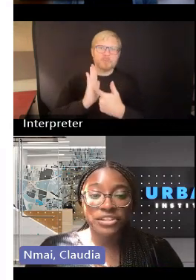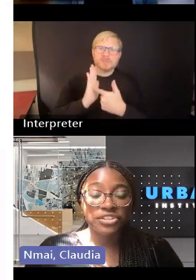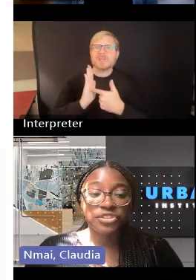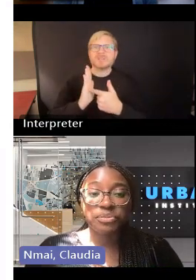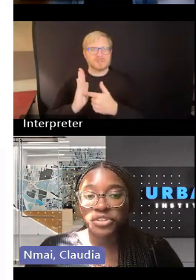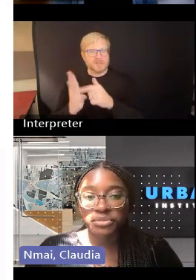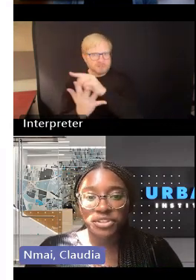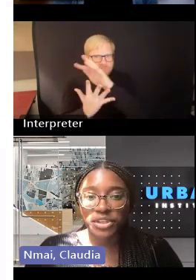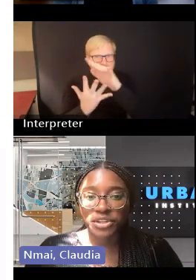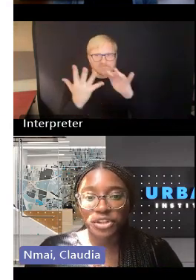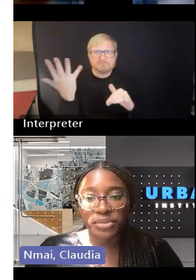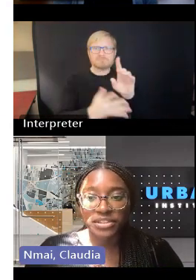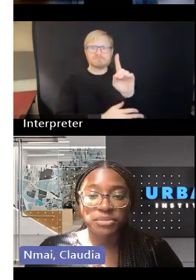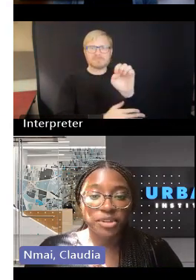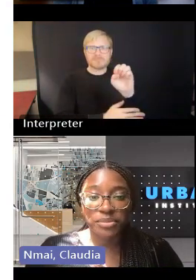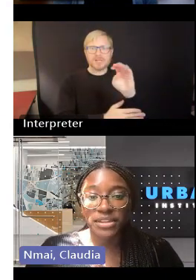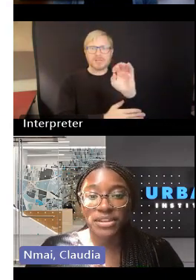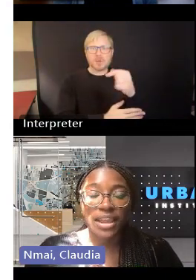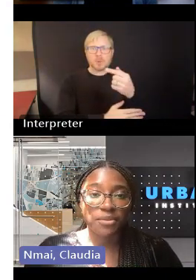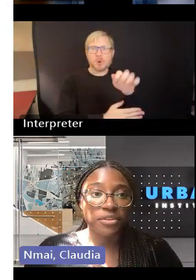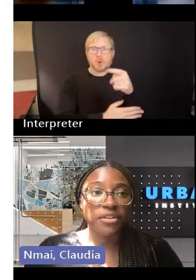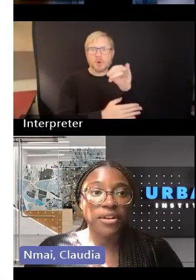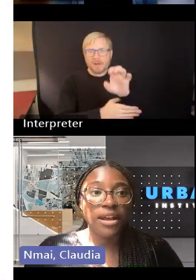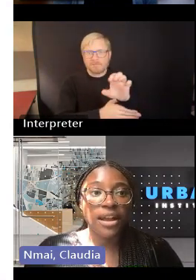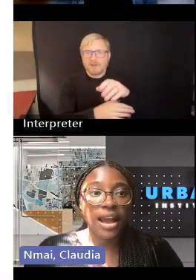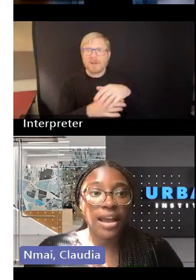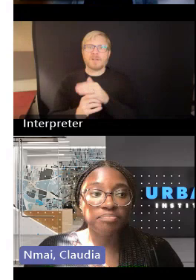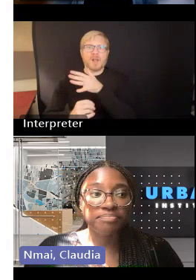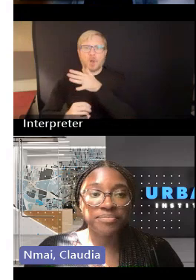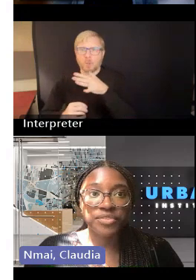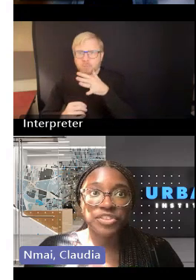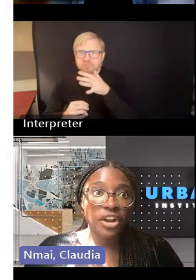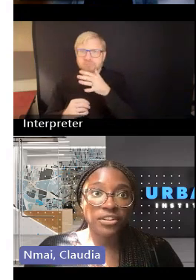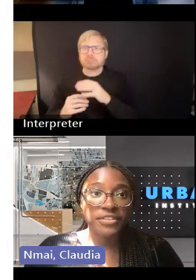had a pretty good distribution between urban, suburban, and rural